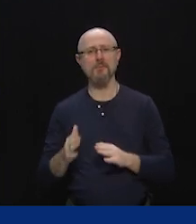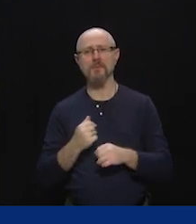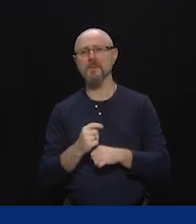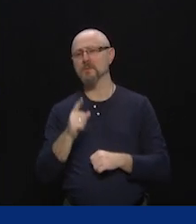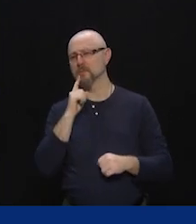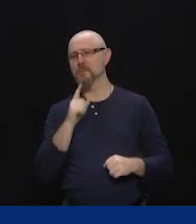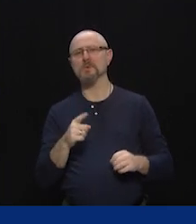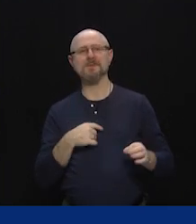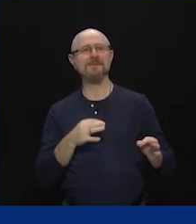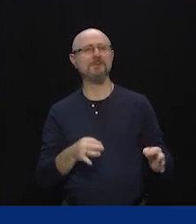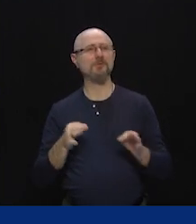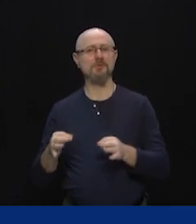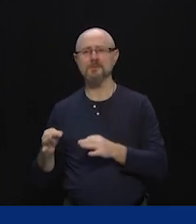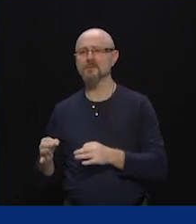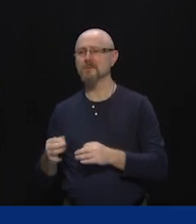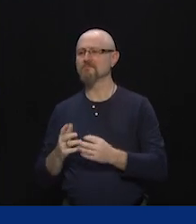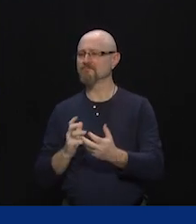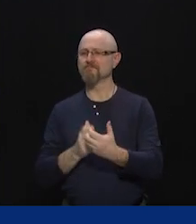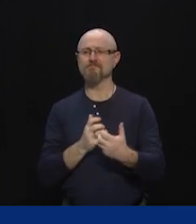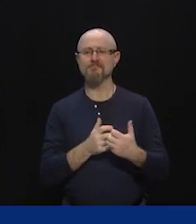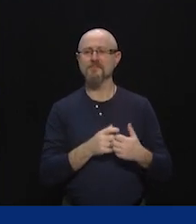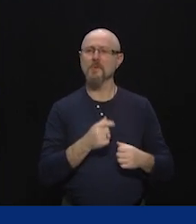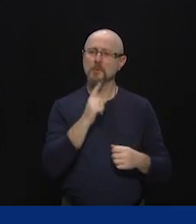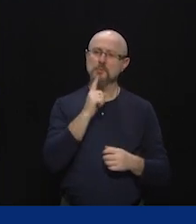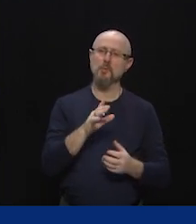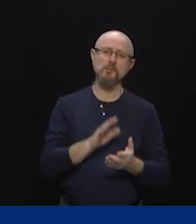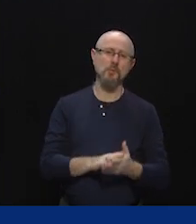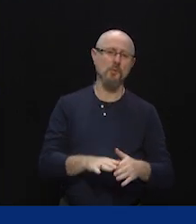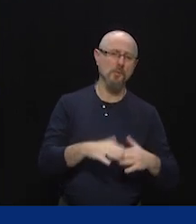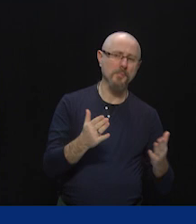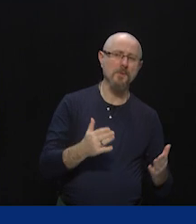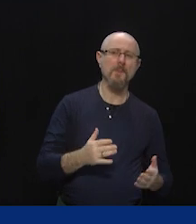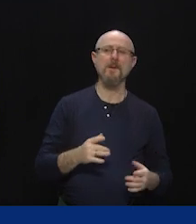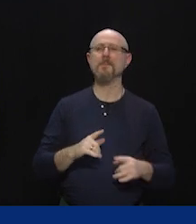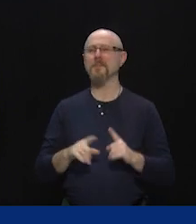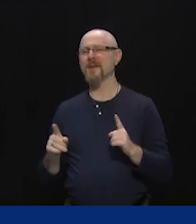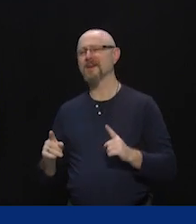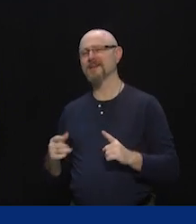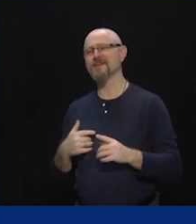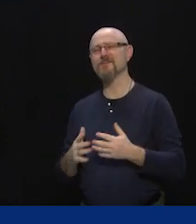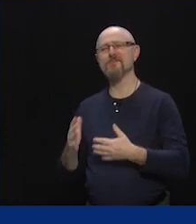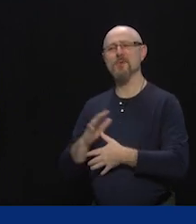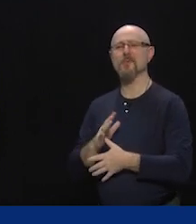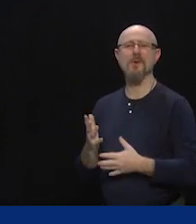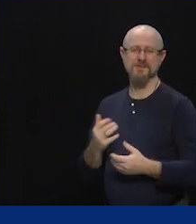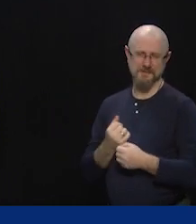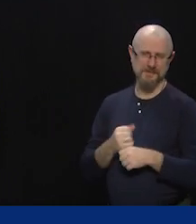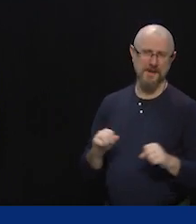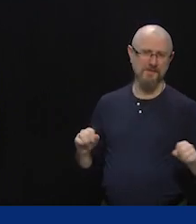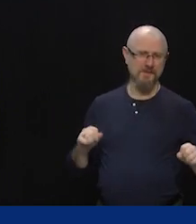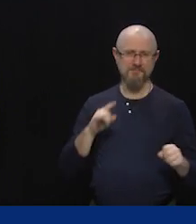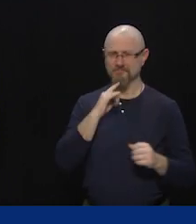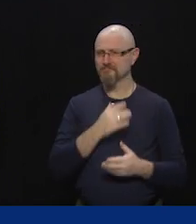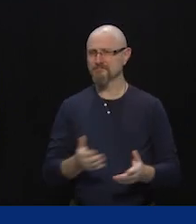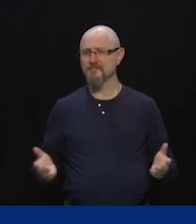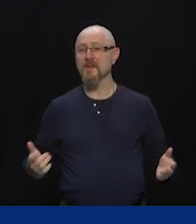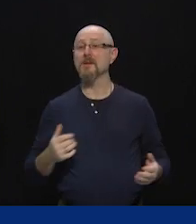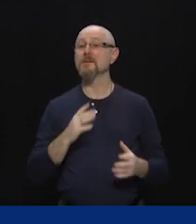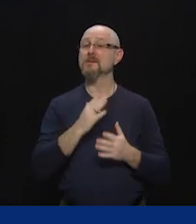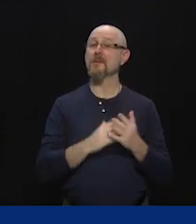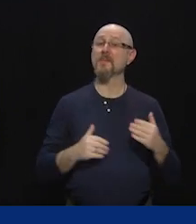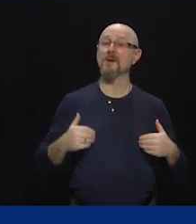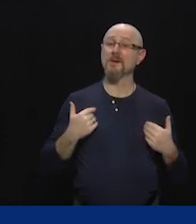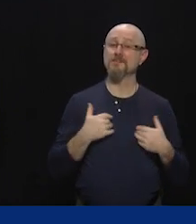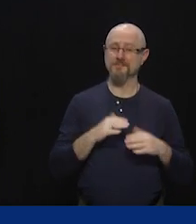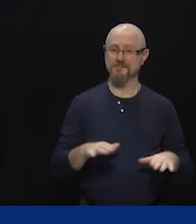of educating our kids, keeping them safe, because despite some uptick in pediatric cases, we're not seeing that to